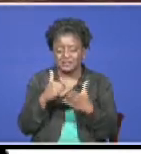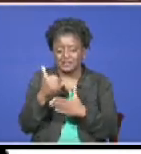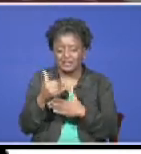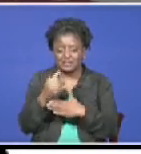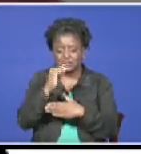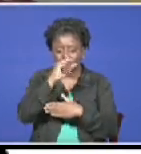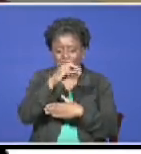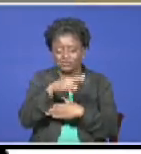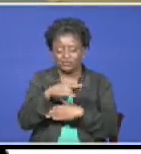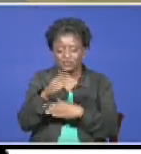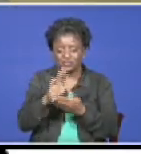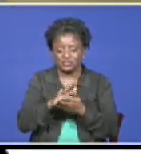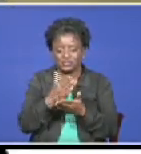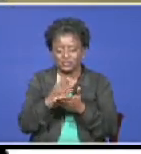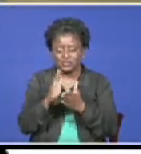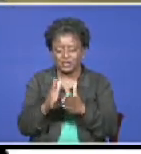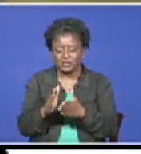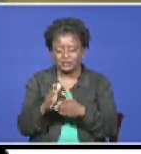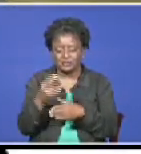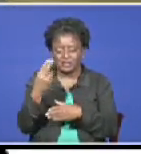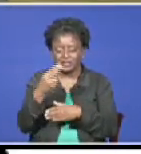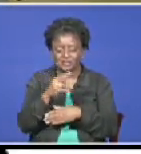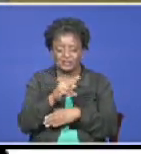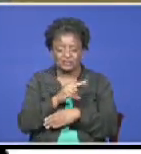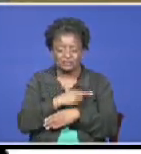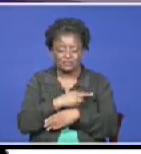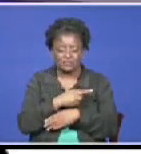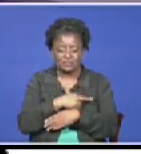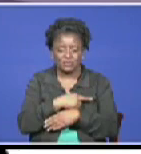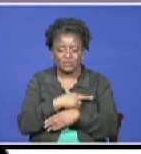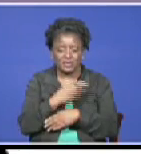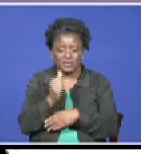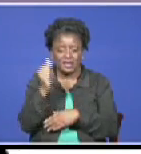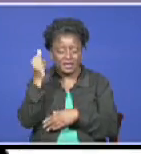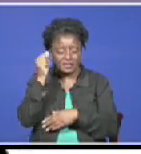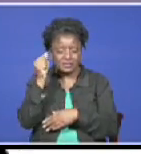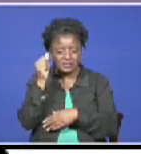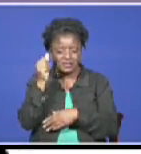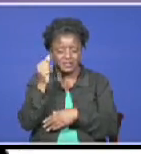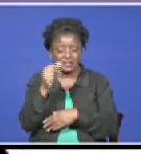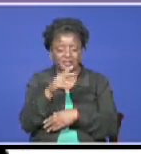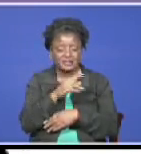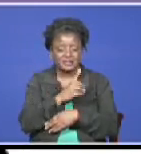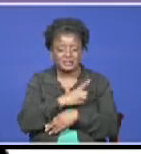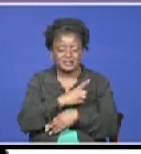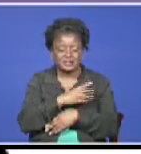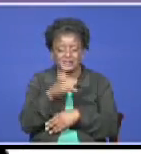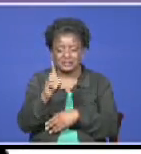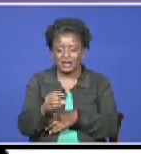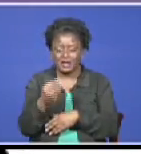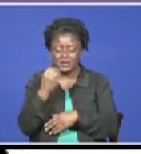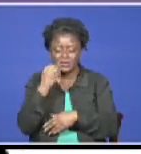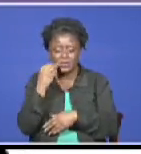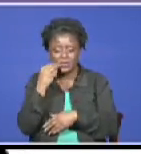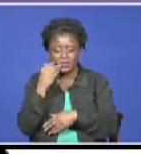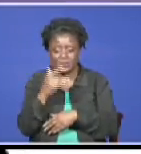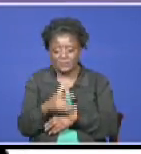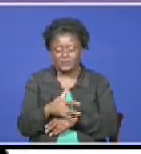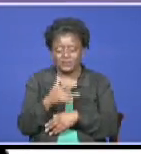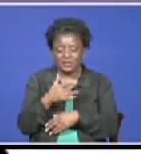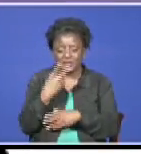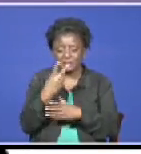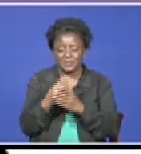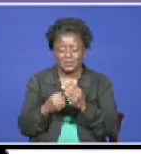of junior chef Hazen Rule and Chef Astier Dean, which offered that down-home kind of feeling. But both also share